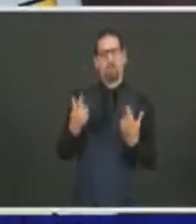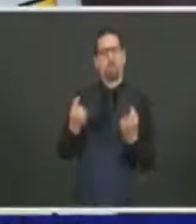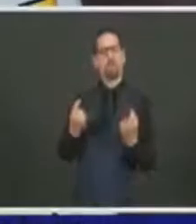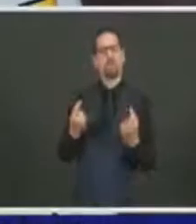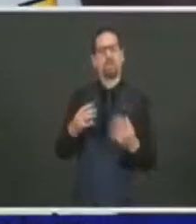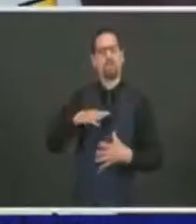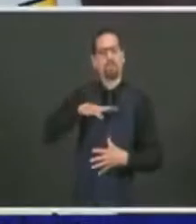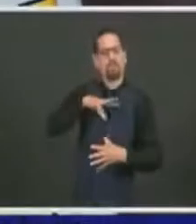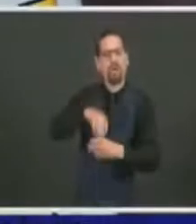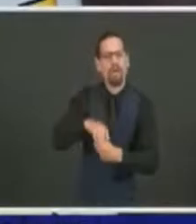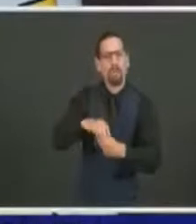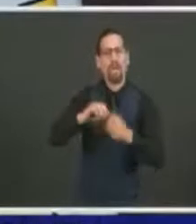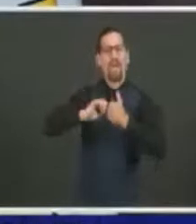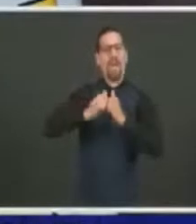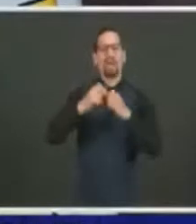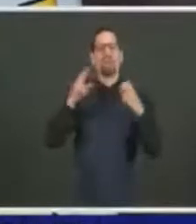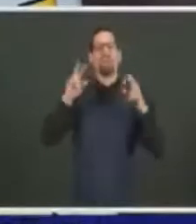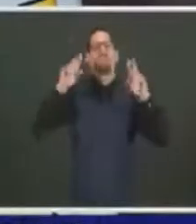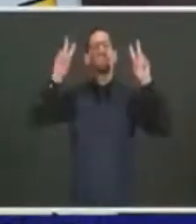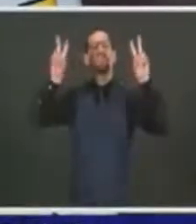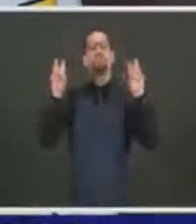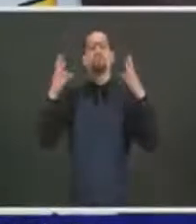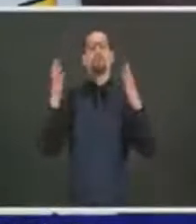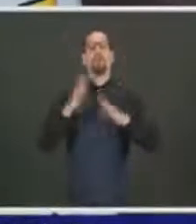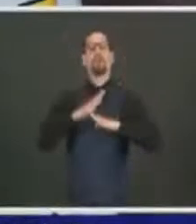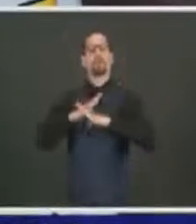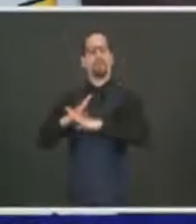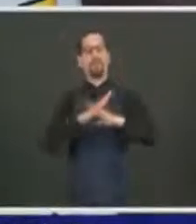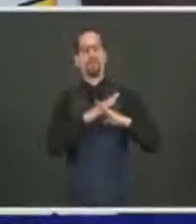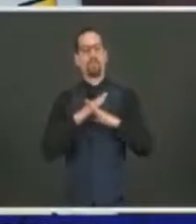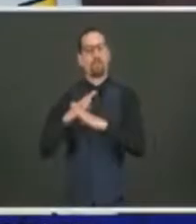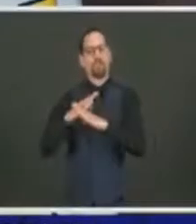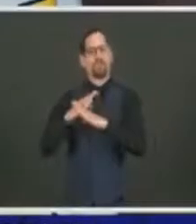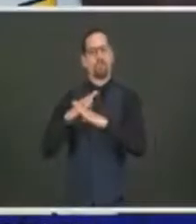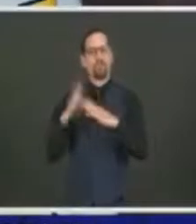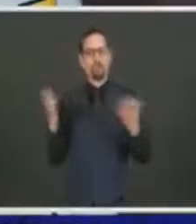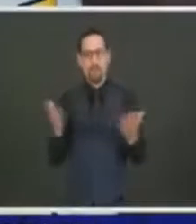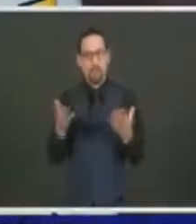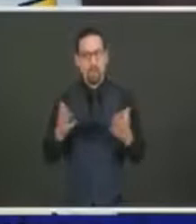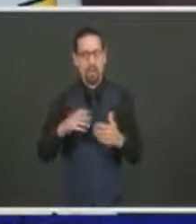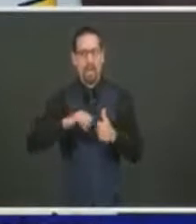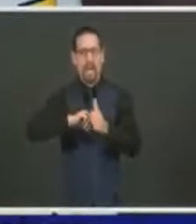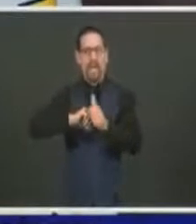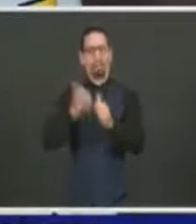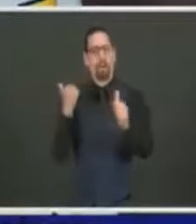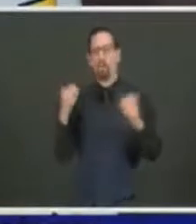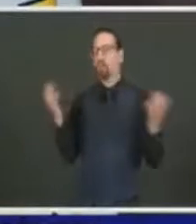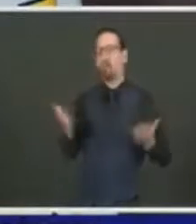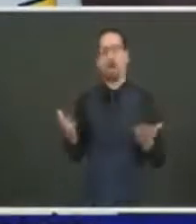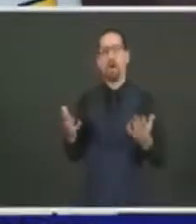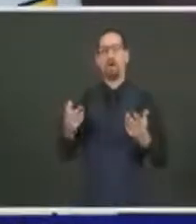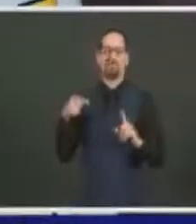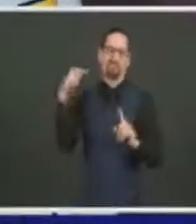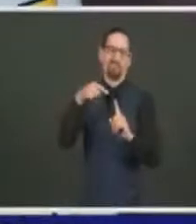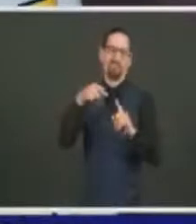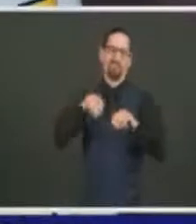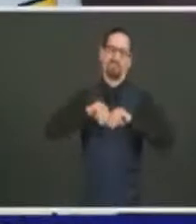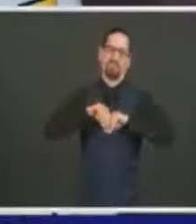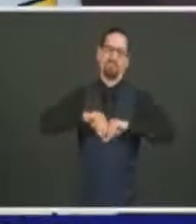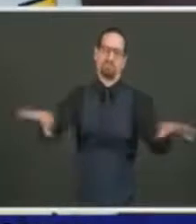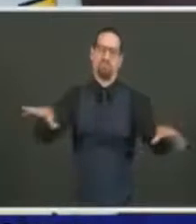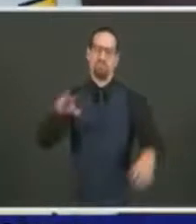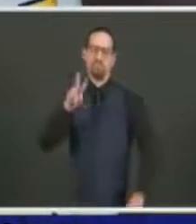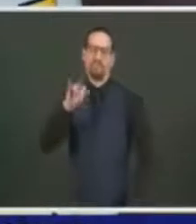of an outbreak. You don't want to be the person who's not following the rules, hanging out in big